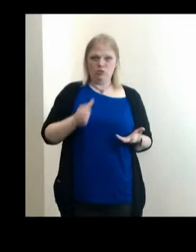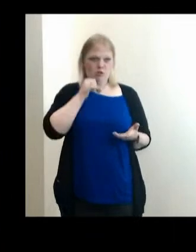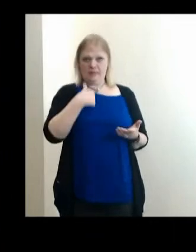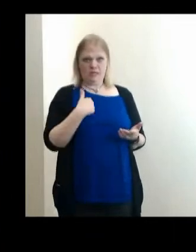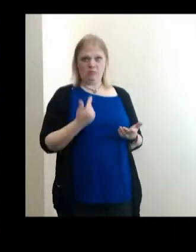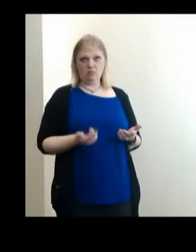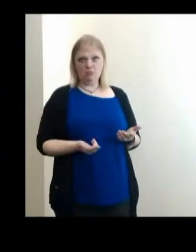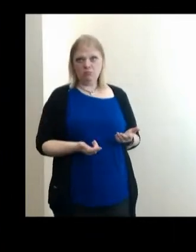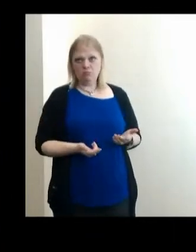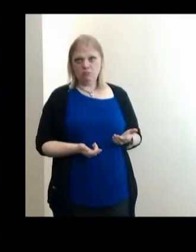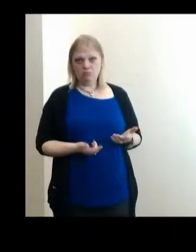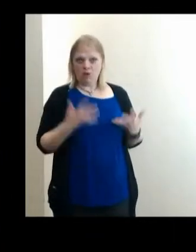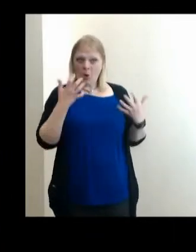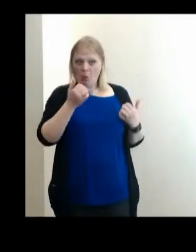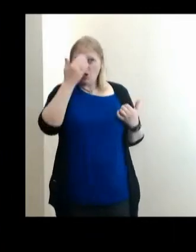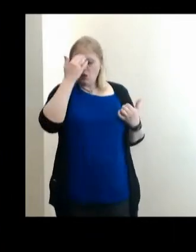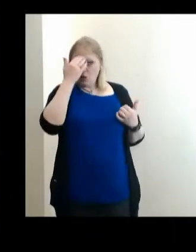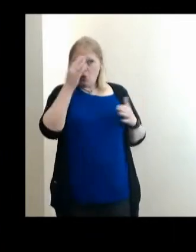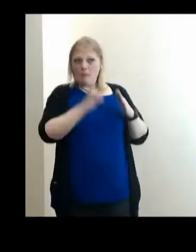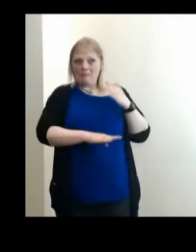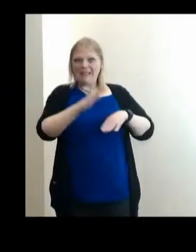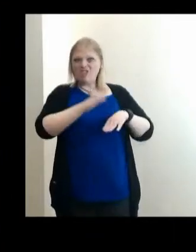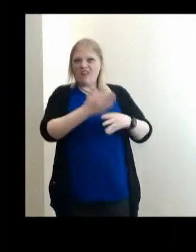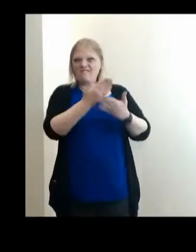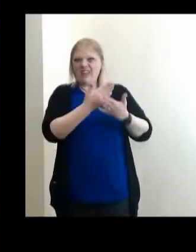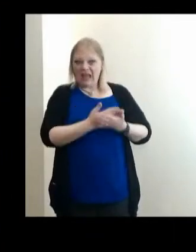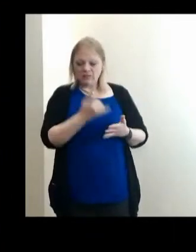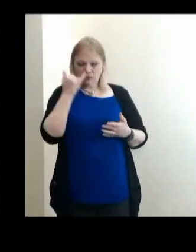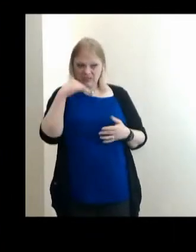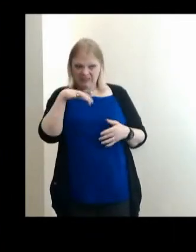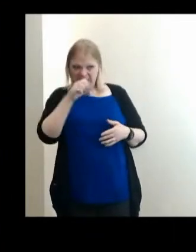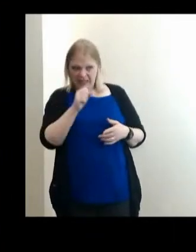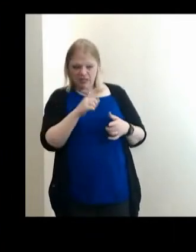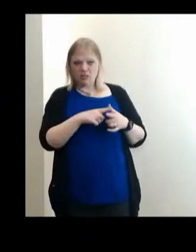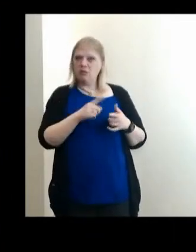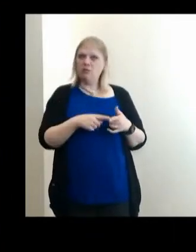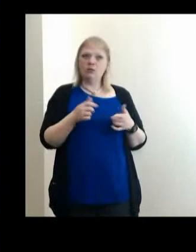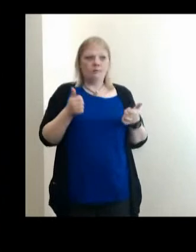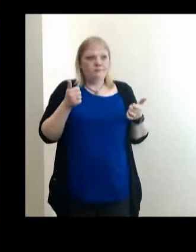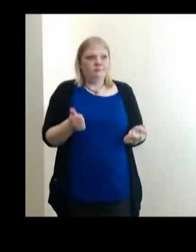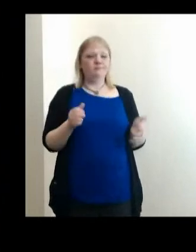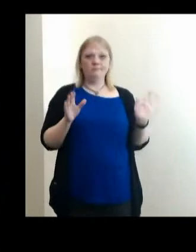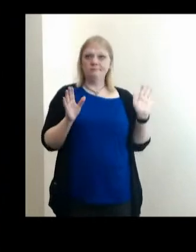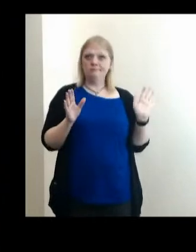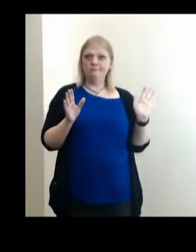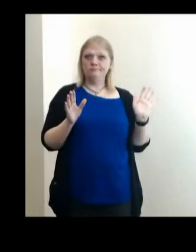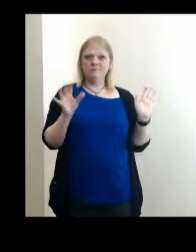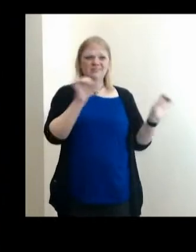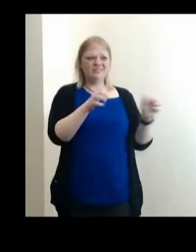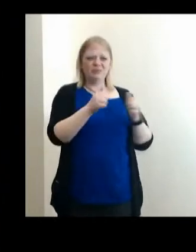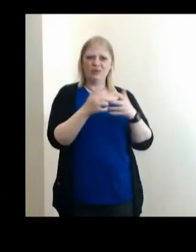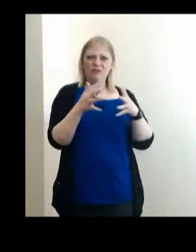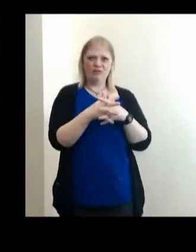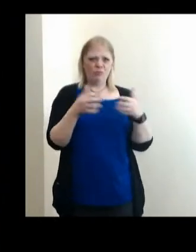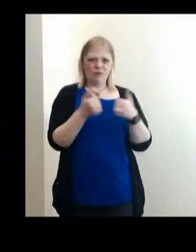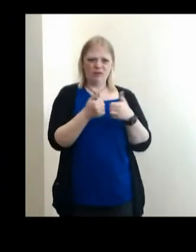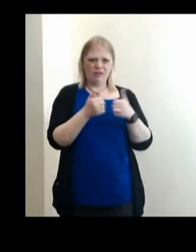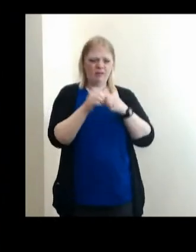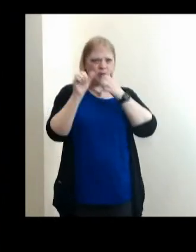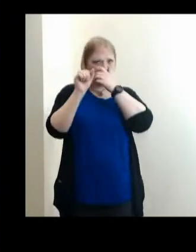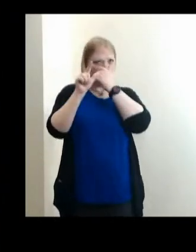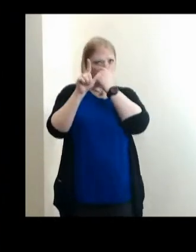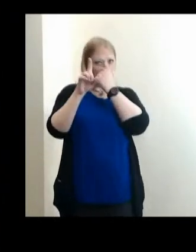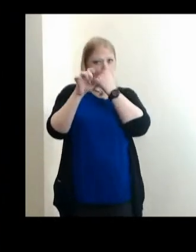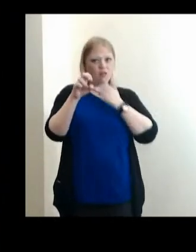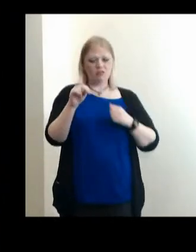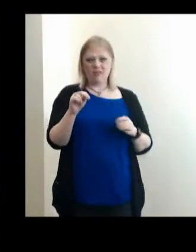me. I want to know that it's based on facts, and if it's based on facts, so be it. It's like the issue associated with the football game, town of Alden, and I